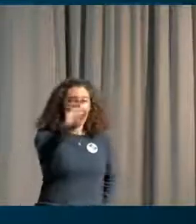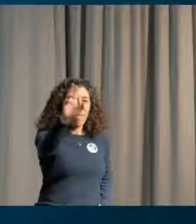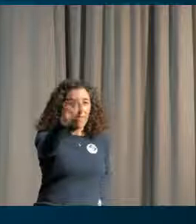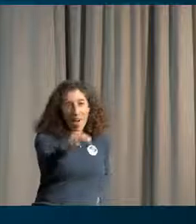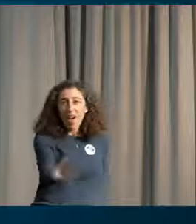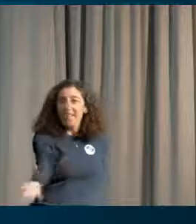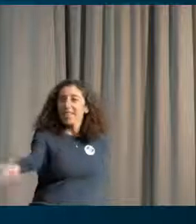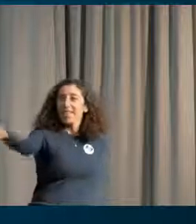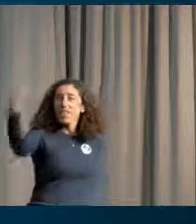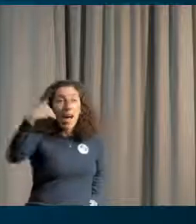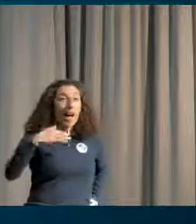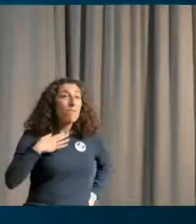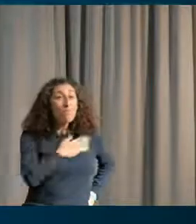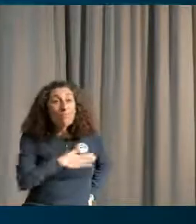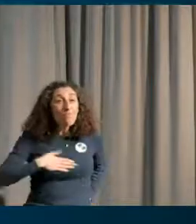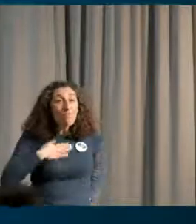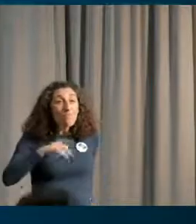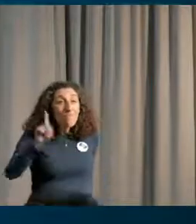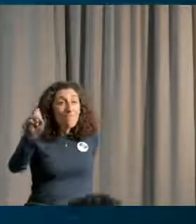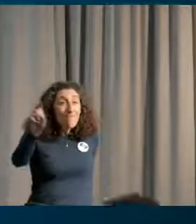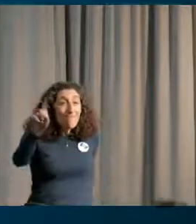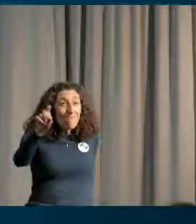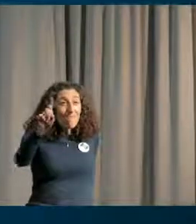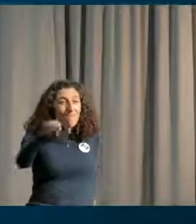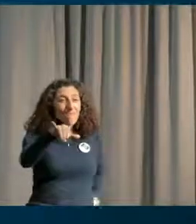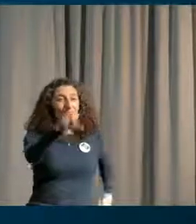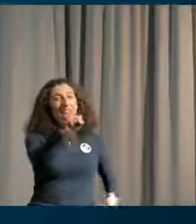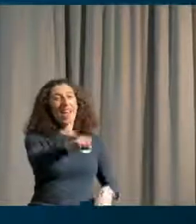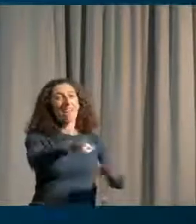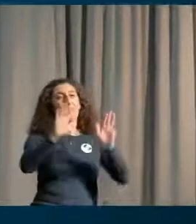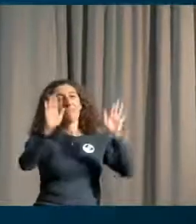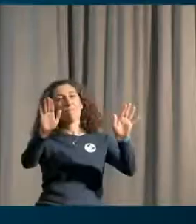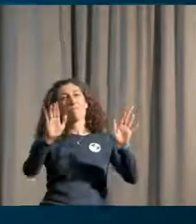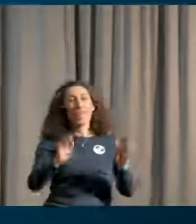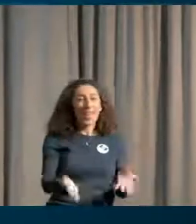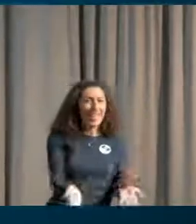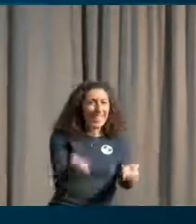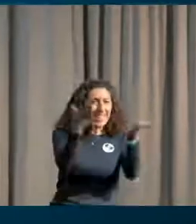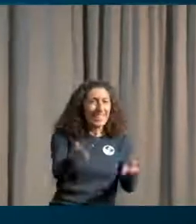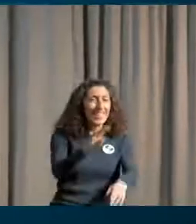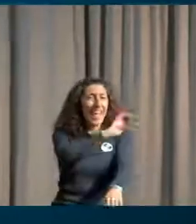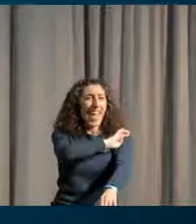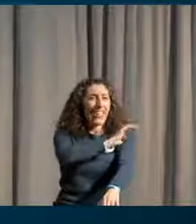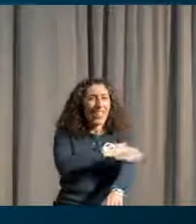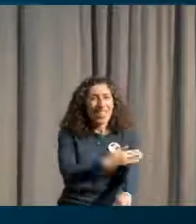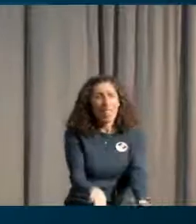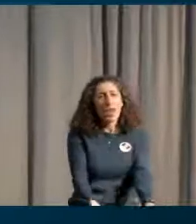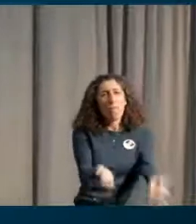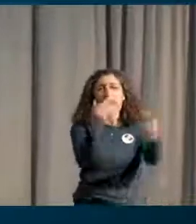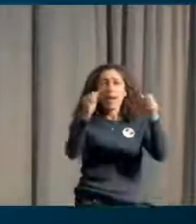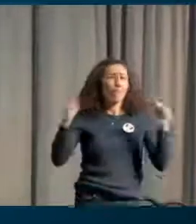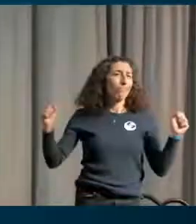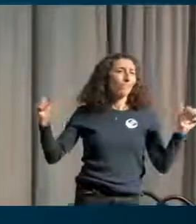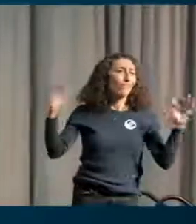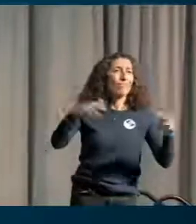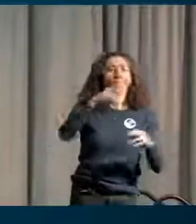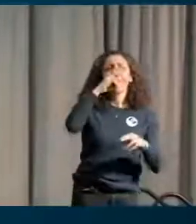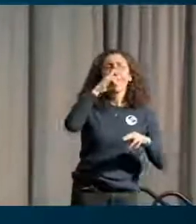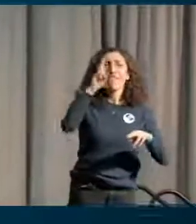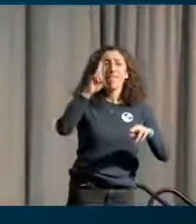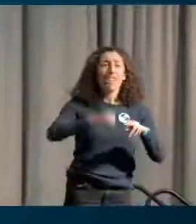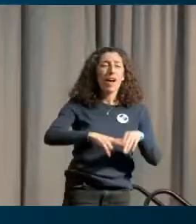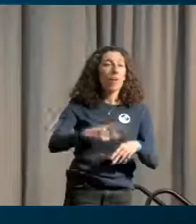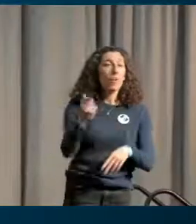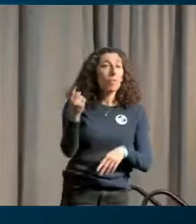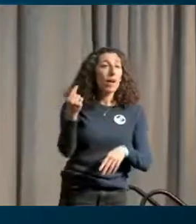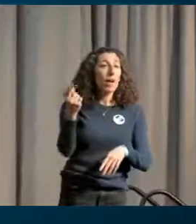come on, you can do better than that. Are we having fun? Okay, all right, that was a little better. Well, everyone, I would love to welcome you back on